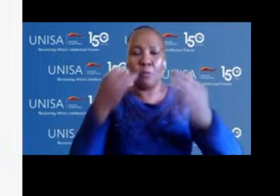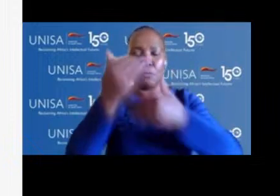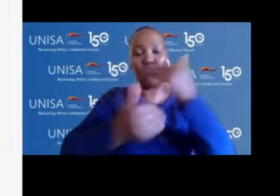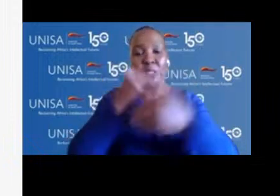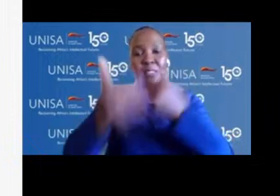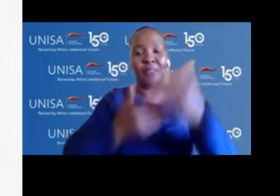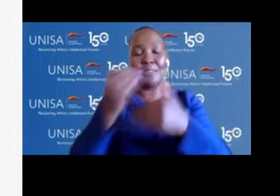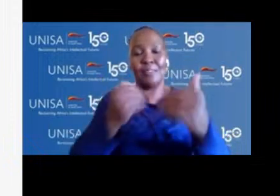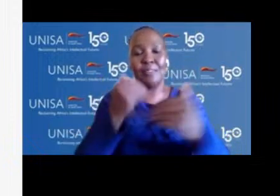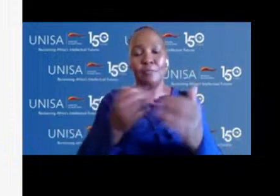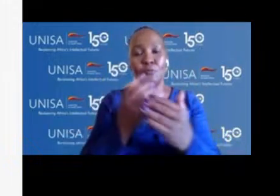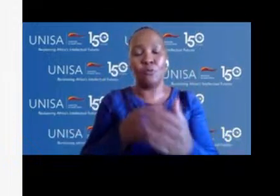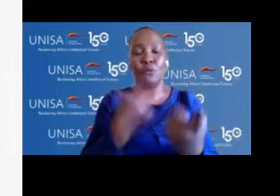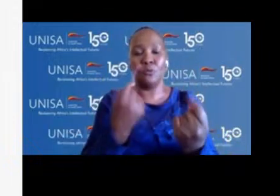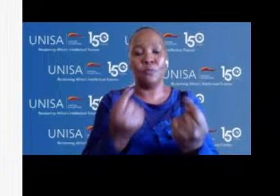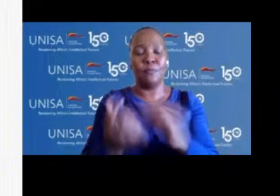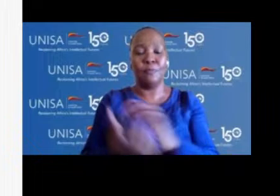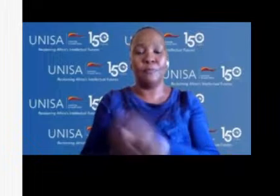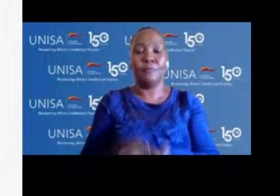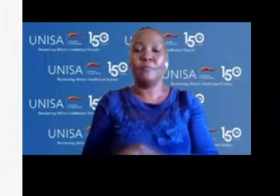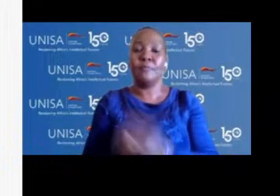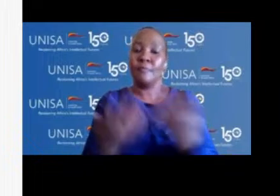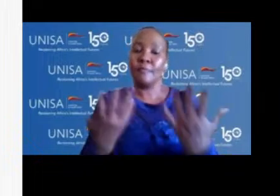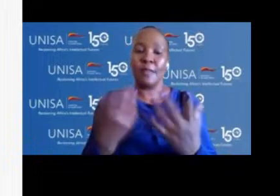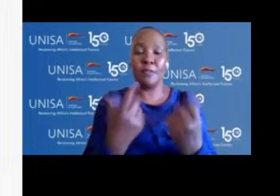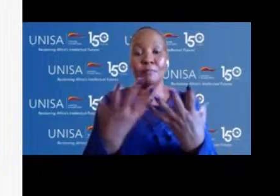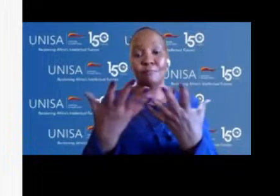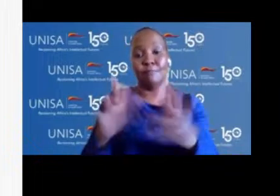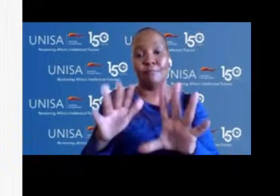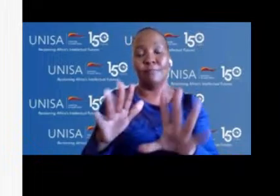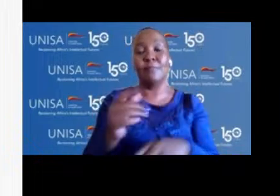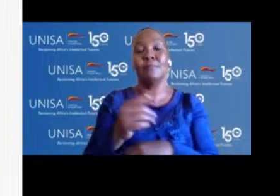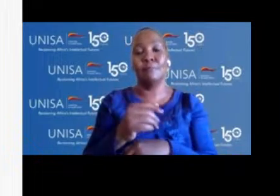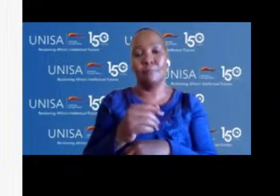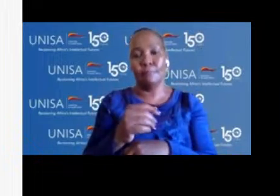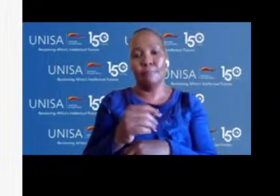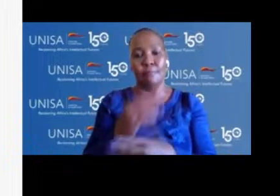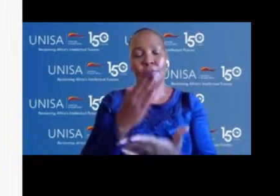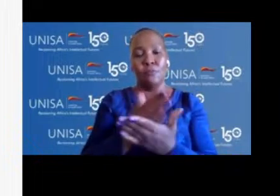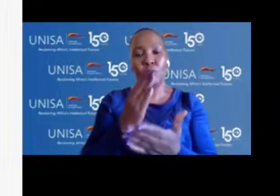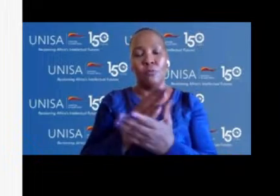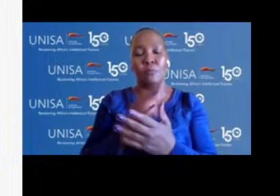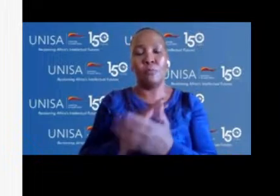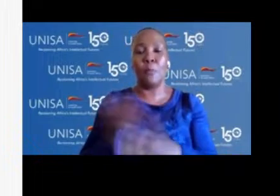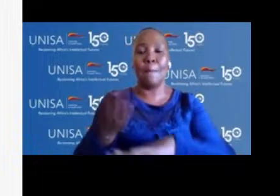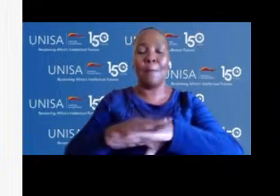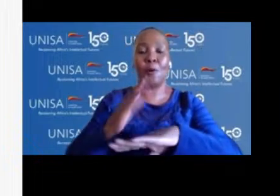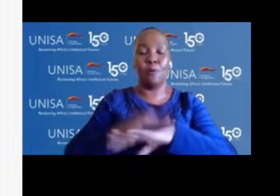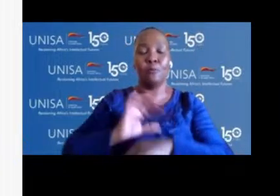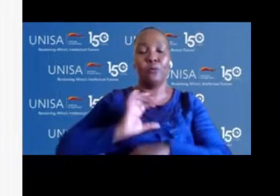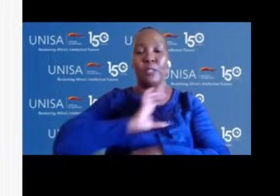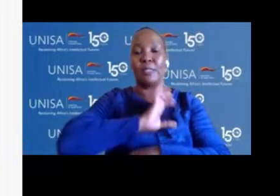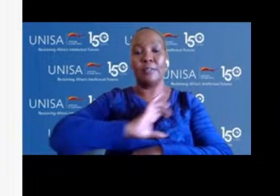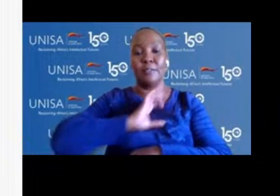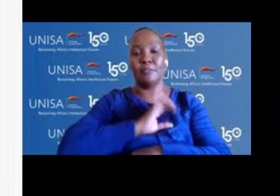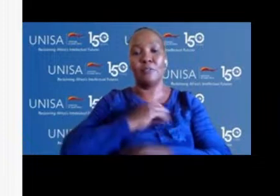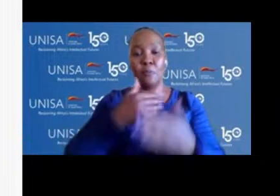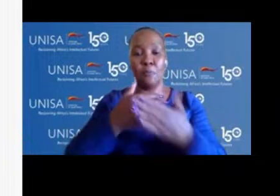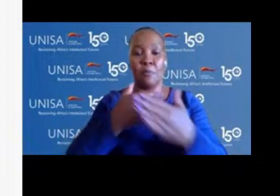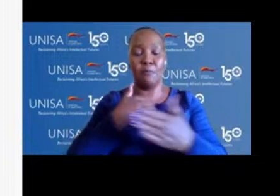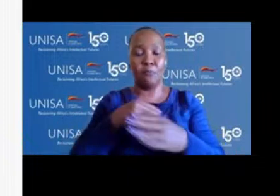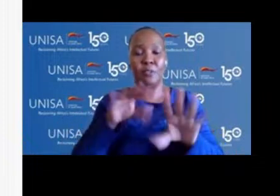go through. And if you've done this, definitely you're going to be more comfortable before coming to your